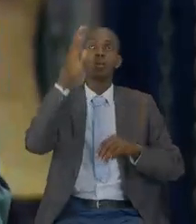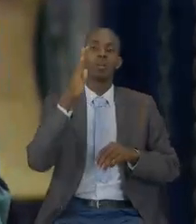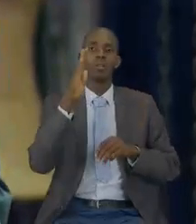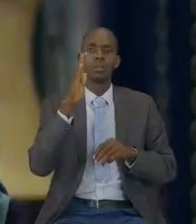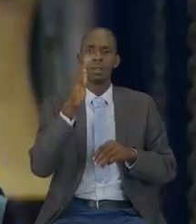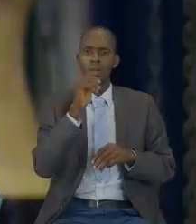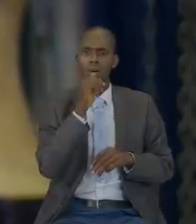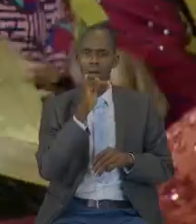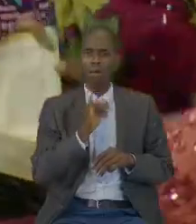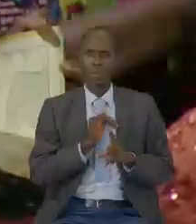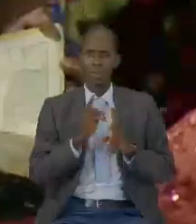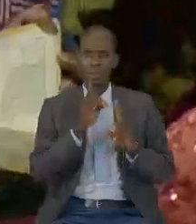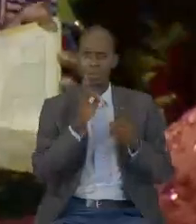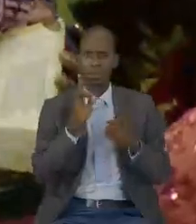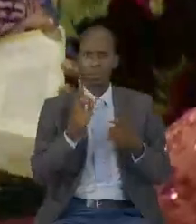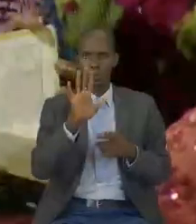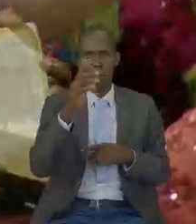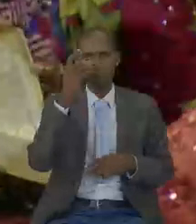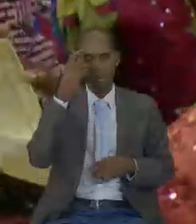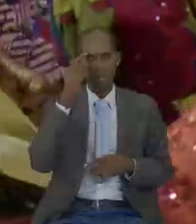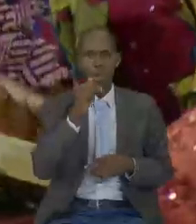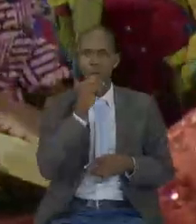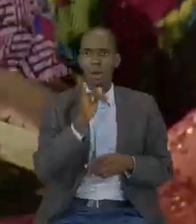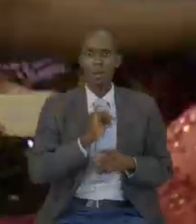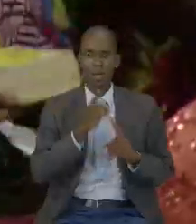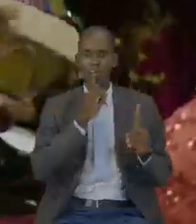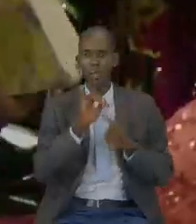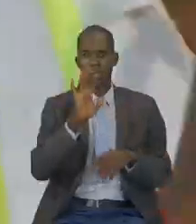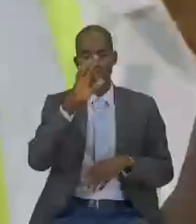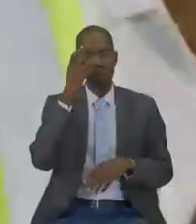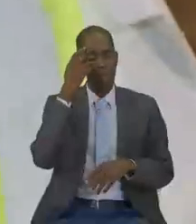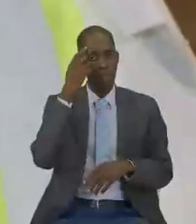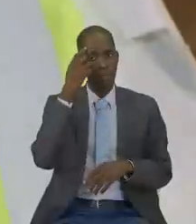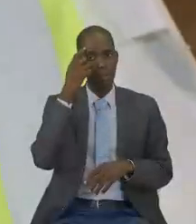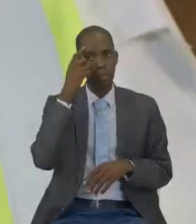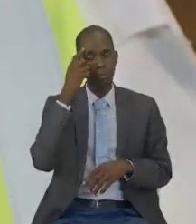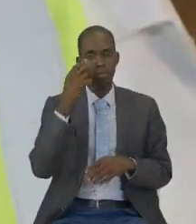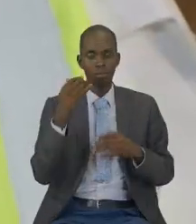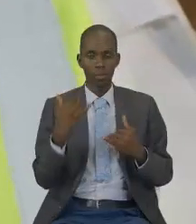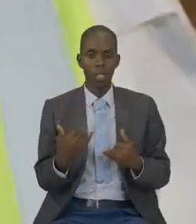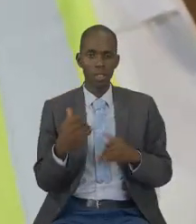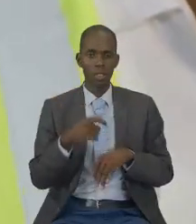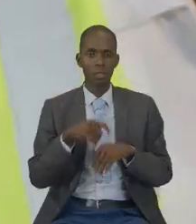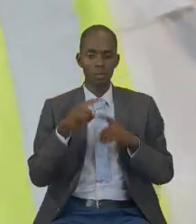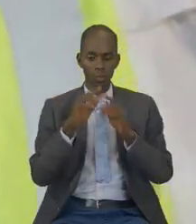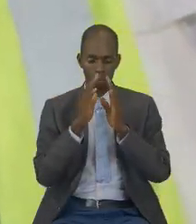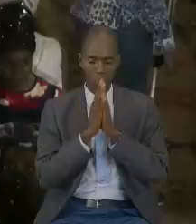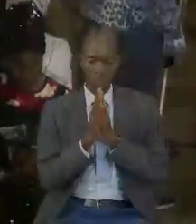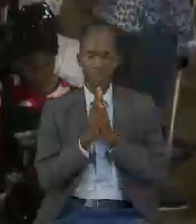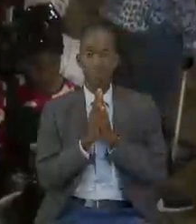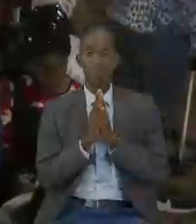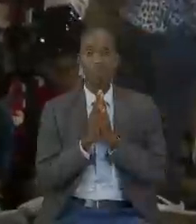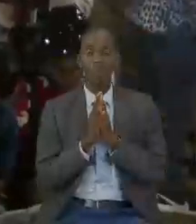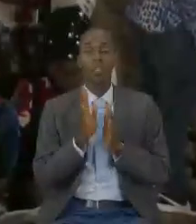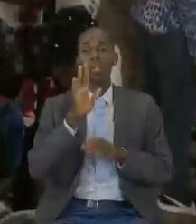I speaking your mind? I said, am I speaking your mind? Heads bowed and eyes closed. Your moment